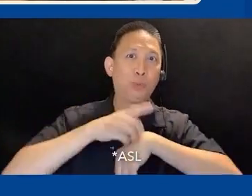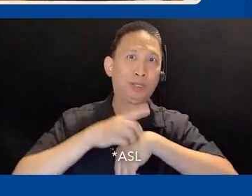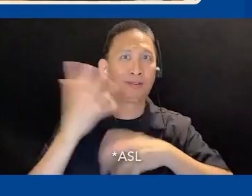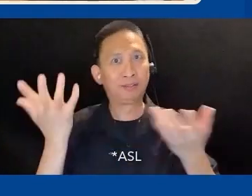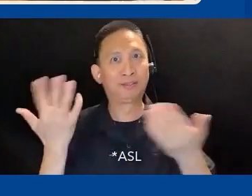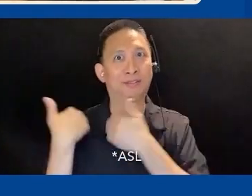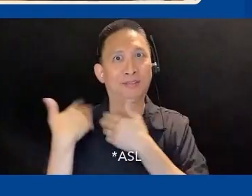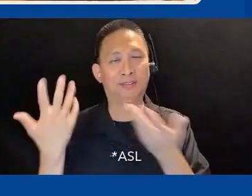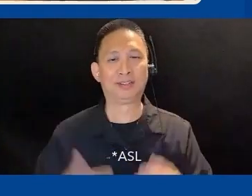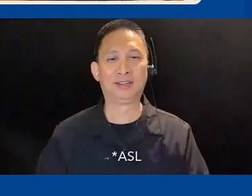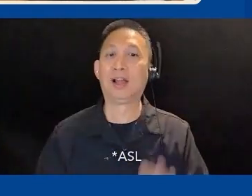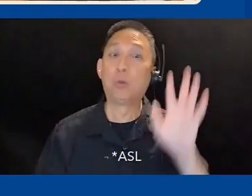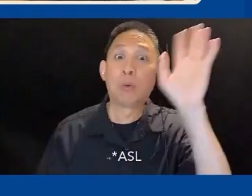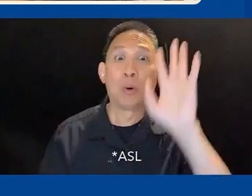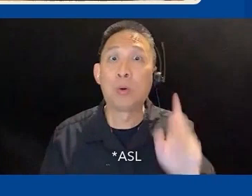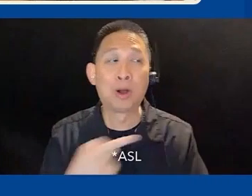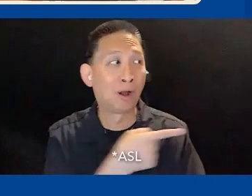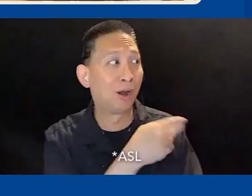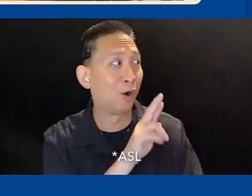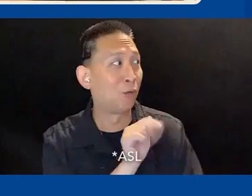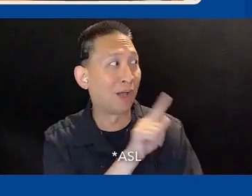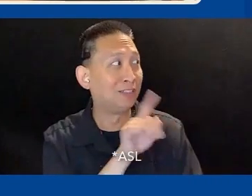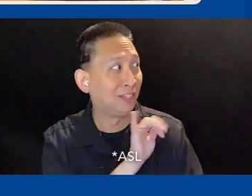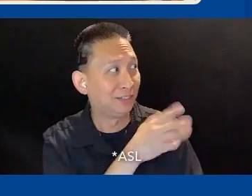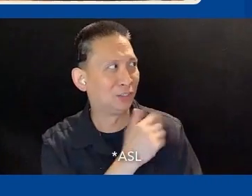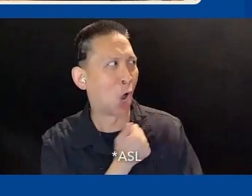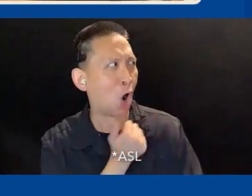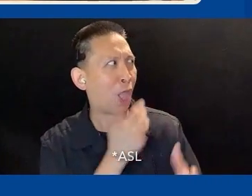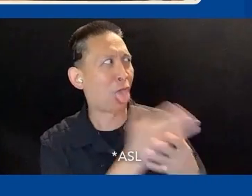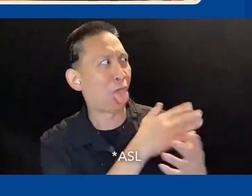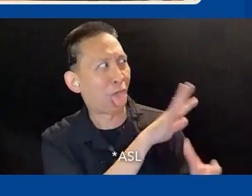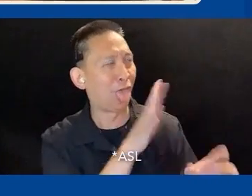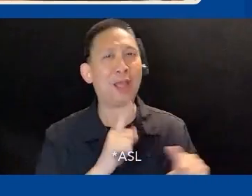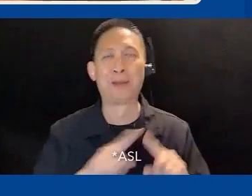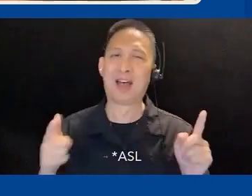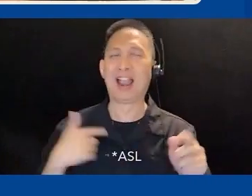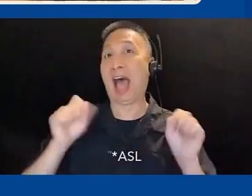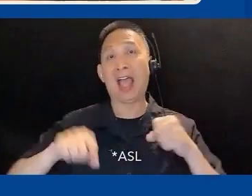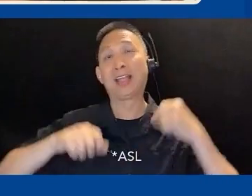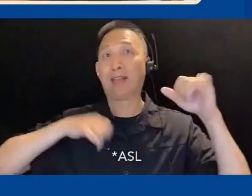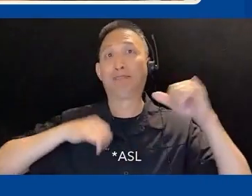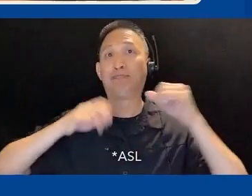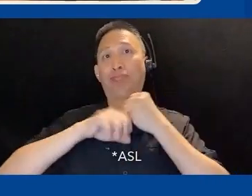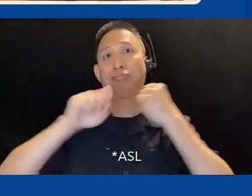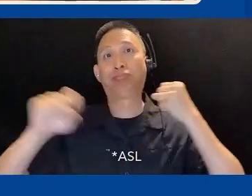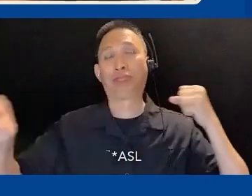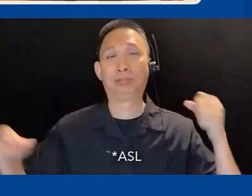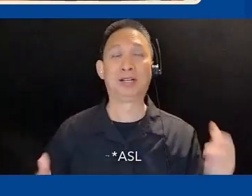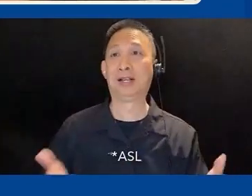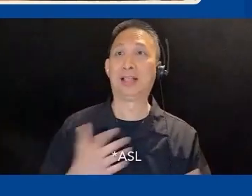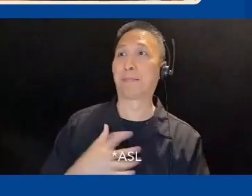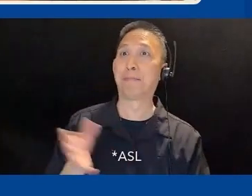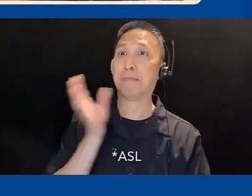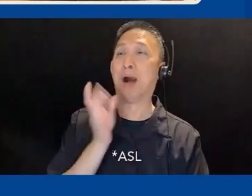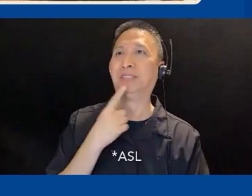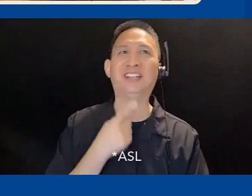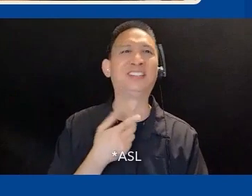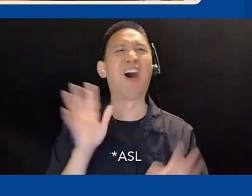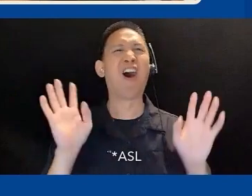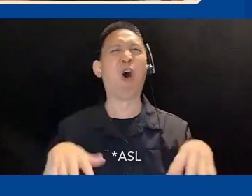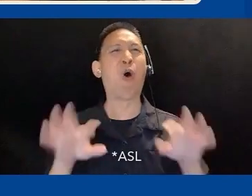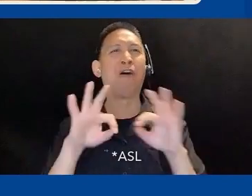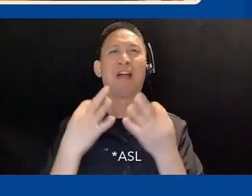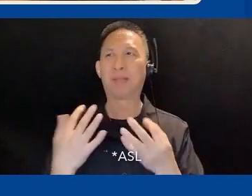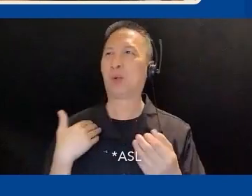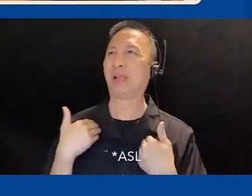Than anything. Sorry, Rosie. I can go off on this, my mom said, don't be a doctor. We have enough. Like, you know, we have to be in